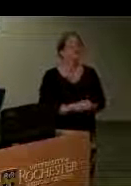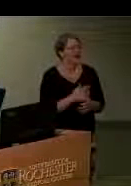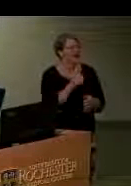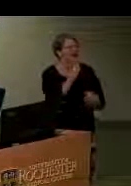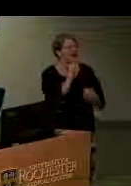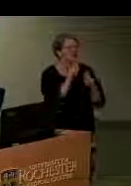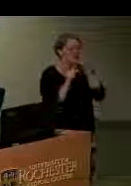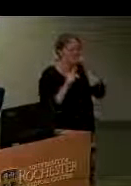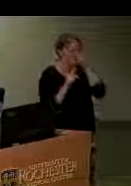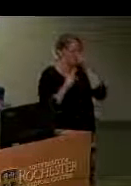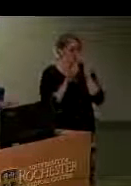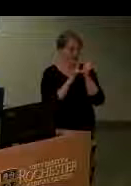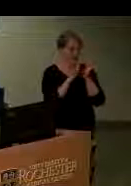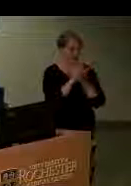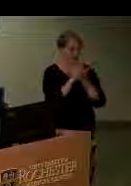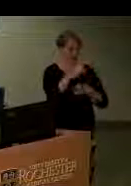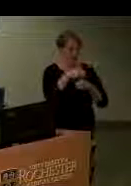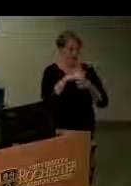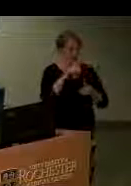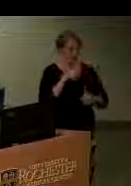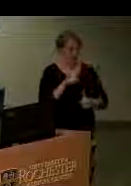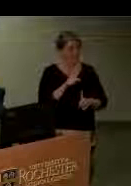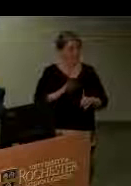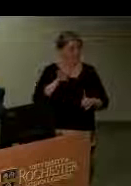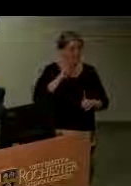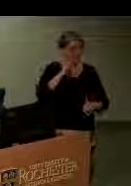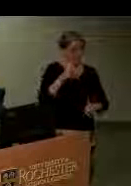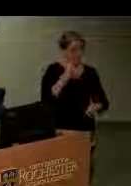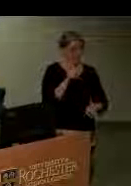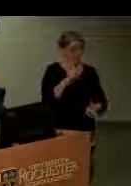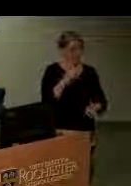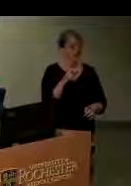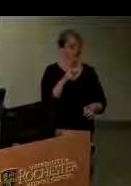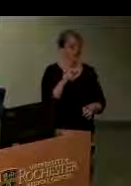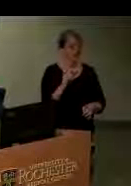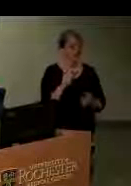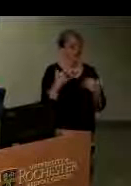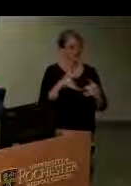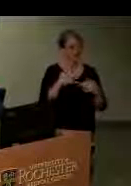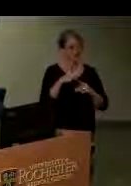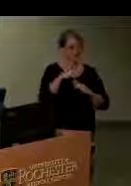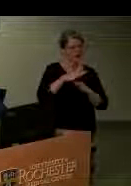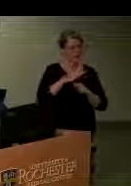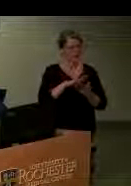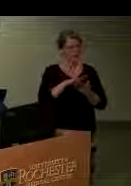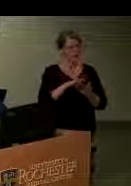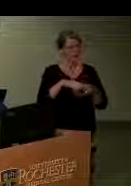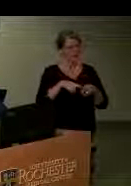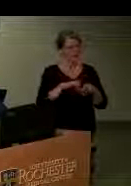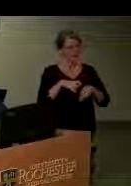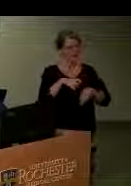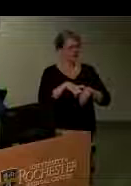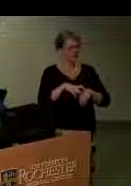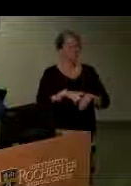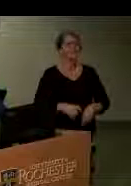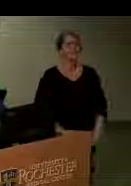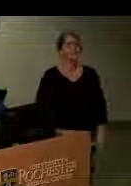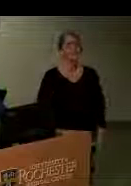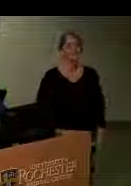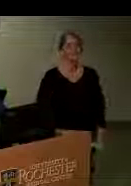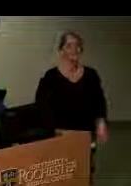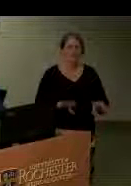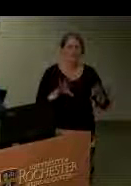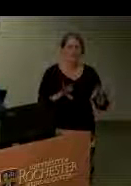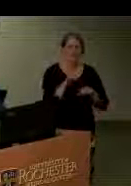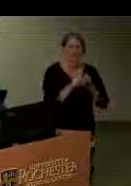medical school entailed exactly back then, but at Johns Hopkins, certainly one of the top schools, I'm sure maybe the top school at that time. He did a